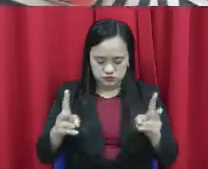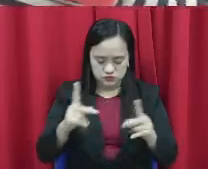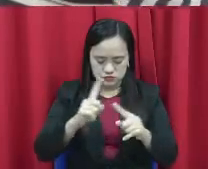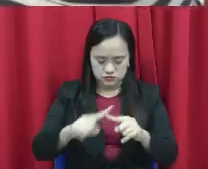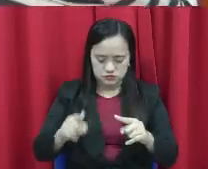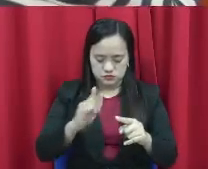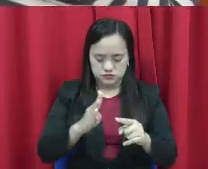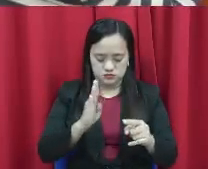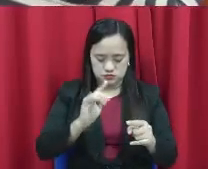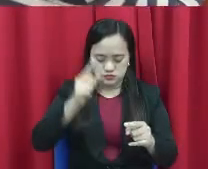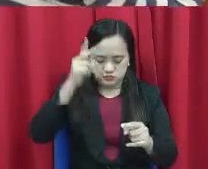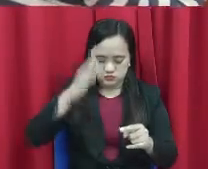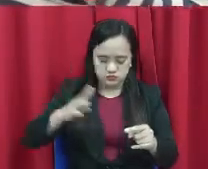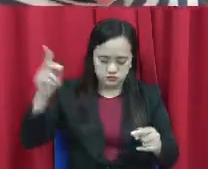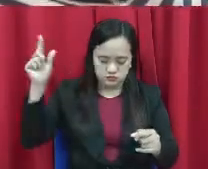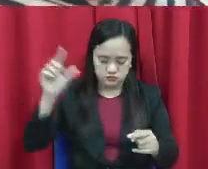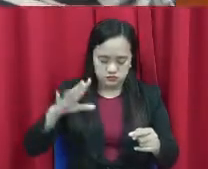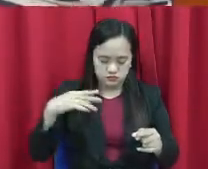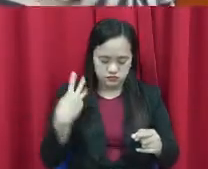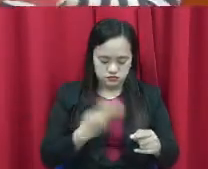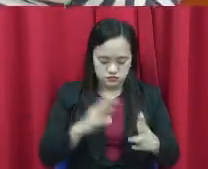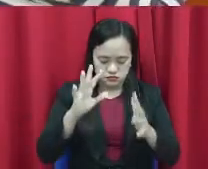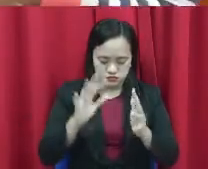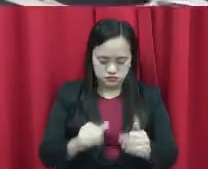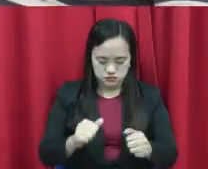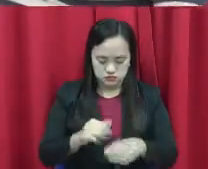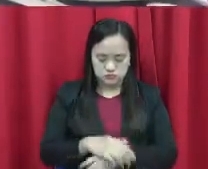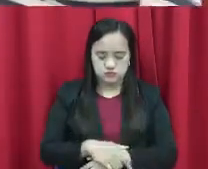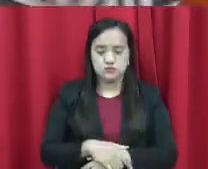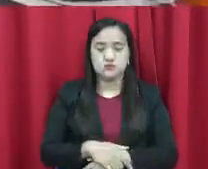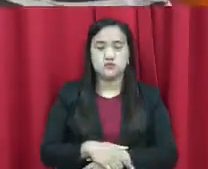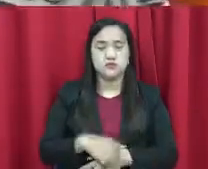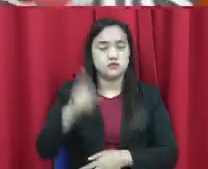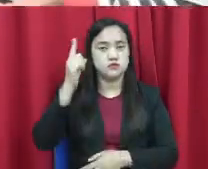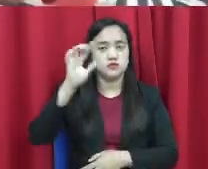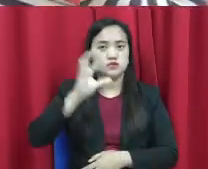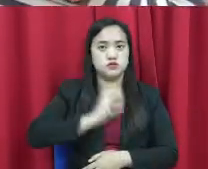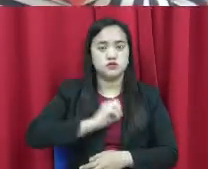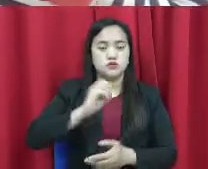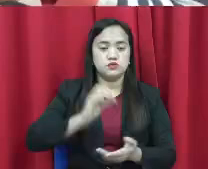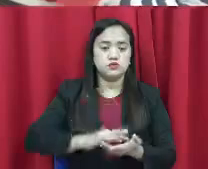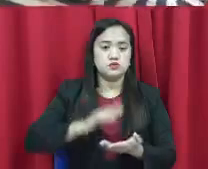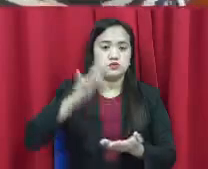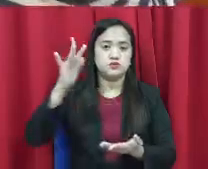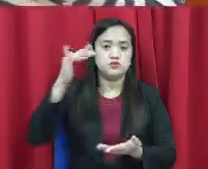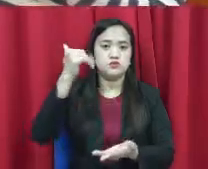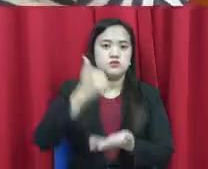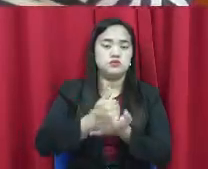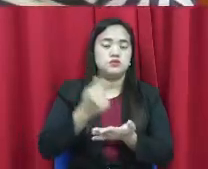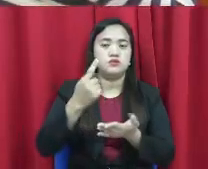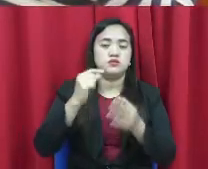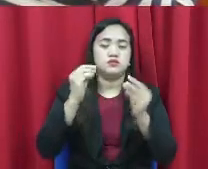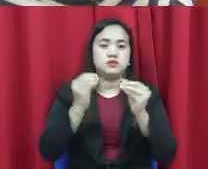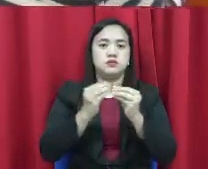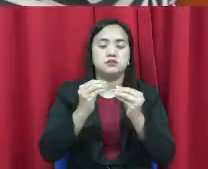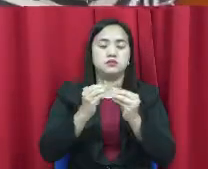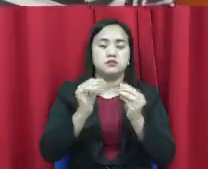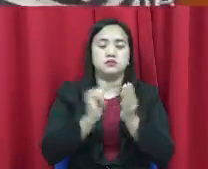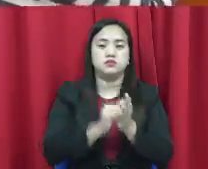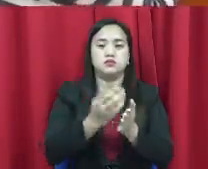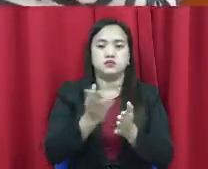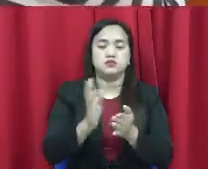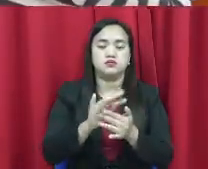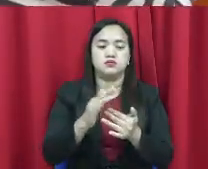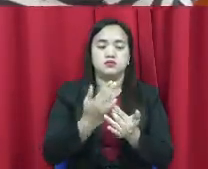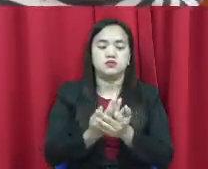Grace we will be able to make it for his Glory lang talaga na yun nga sabi ni Sir kanina na the more ka na nagiging more